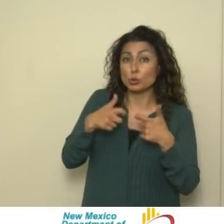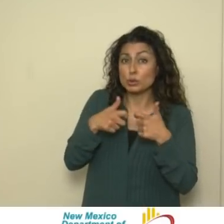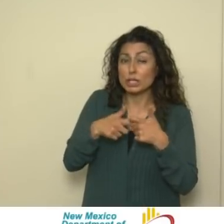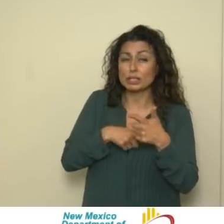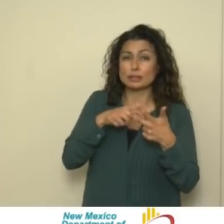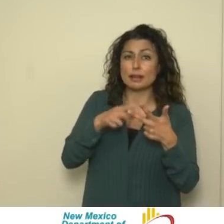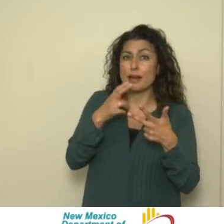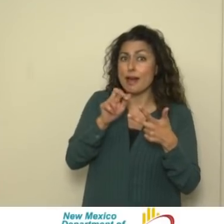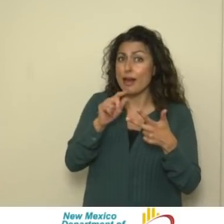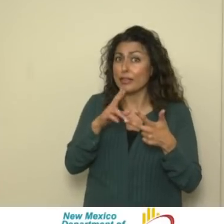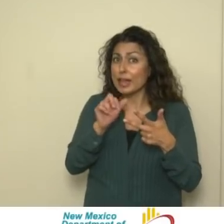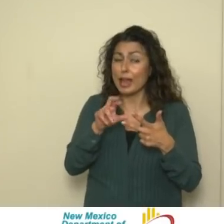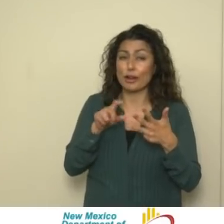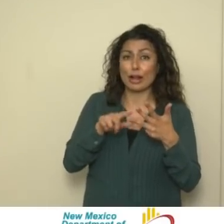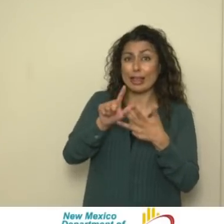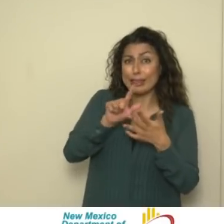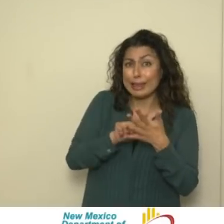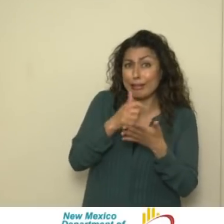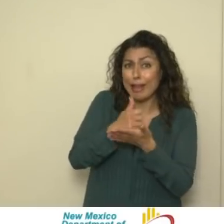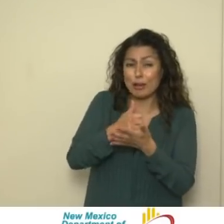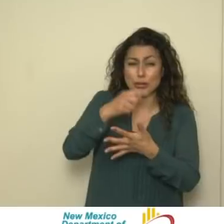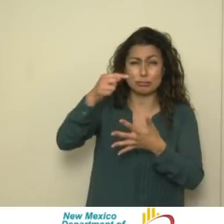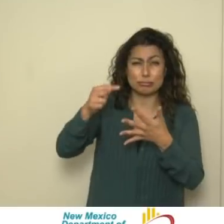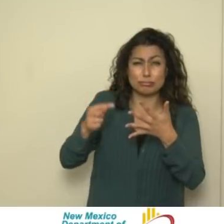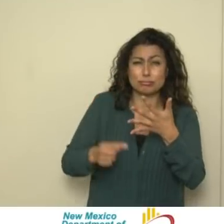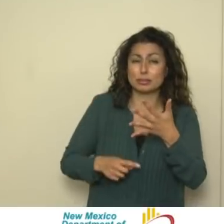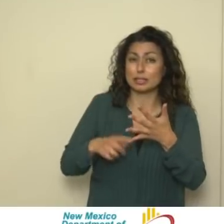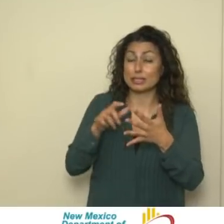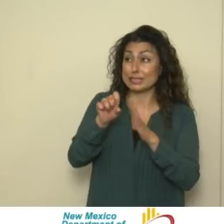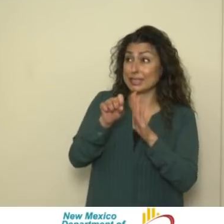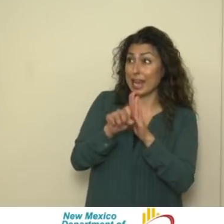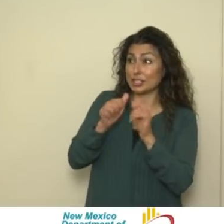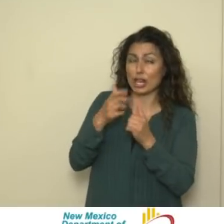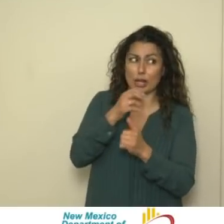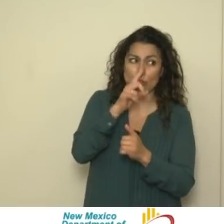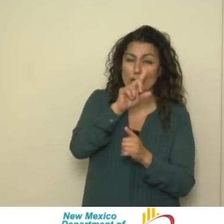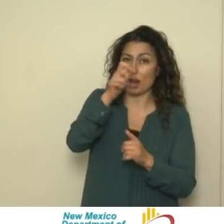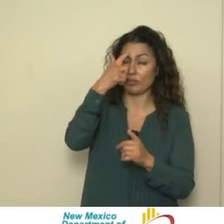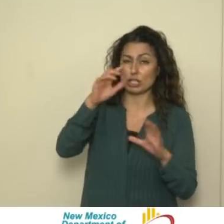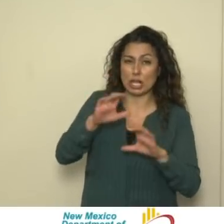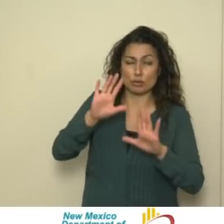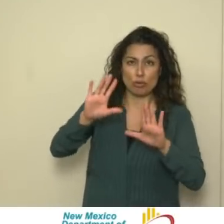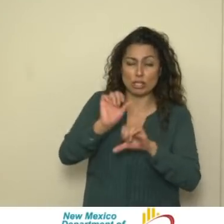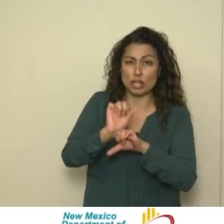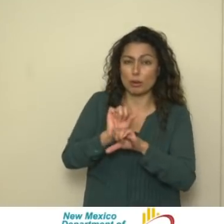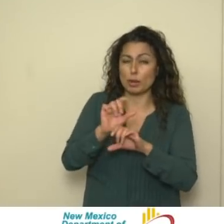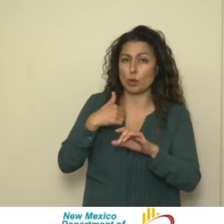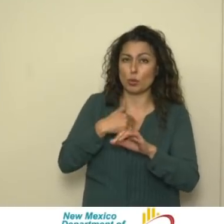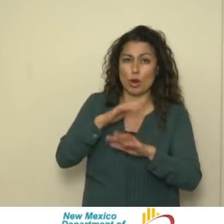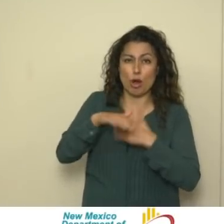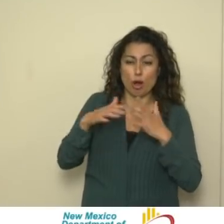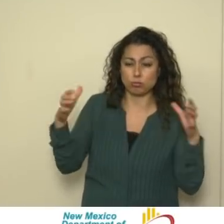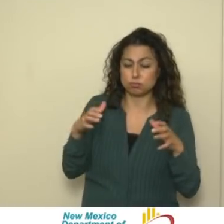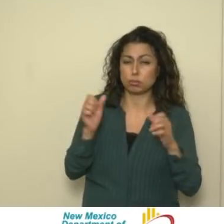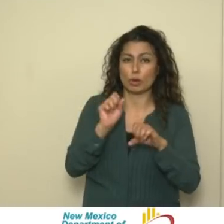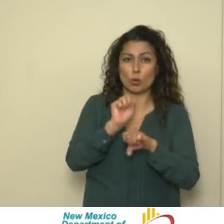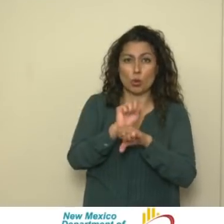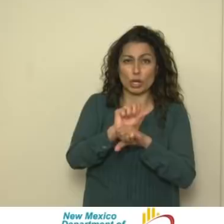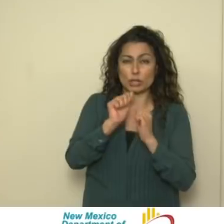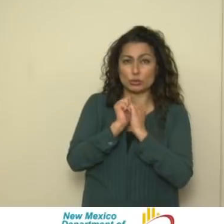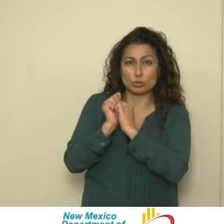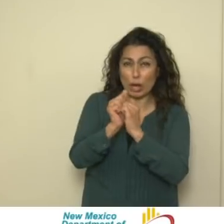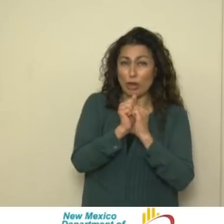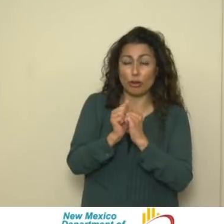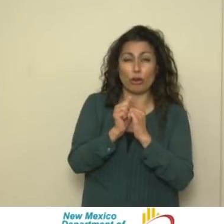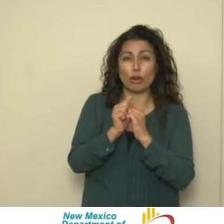you can get legal help. We, as a state agency, and the governor's done a great job putting us all together, so we're all rowing in the same direction,